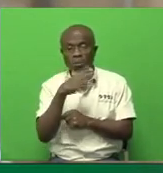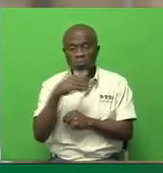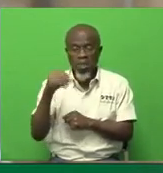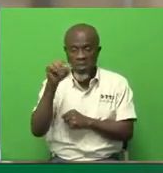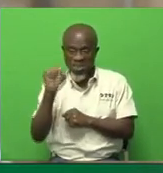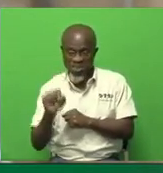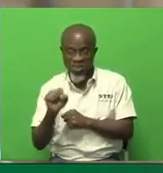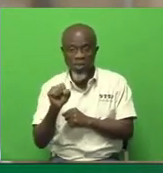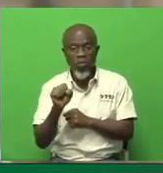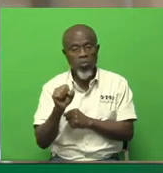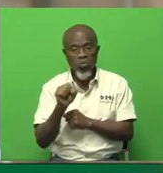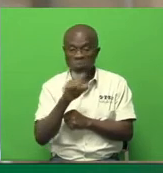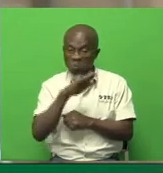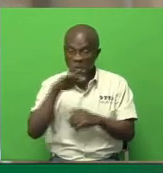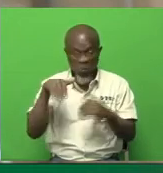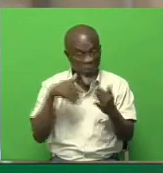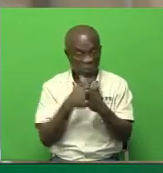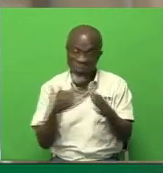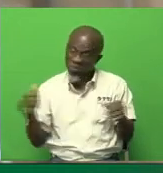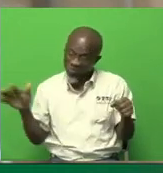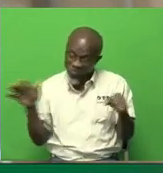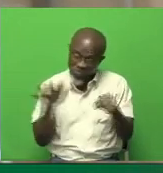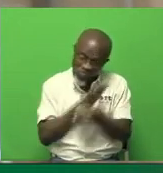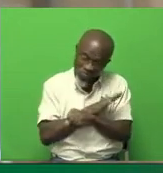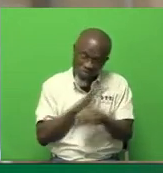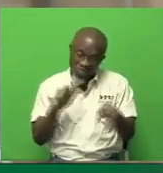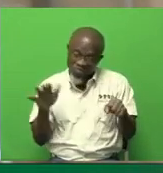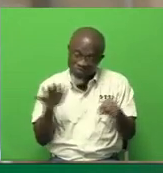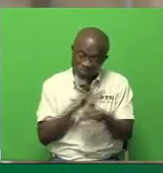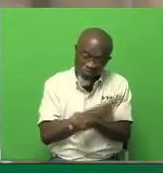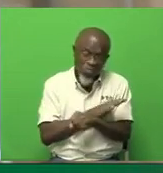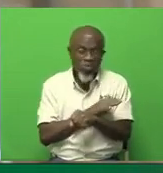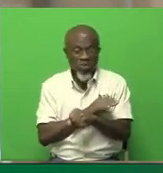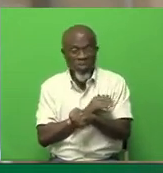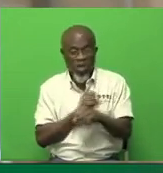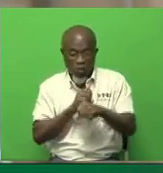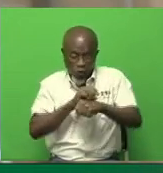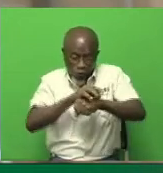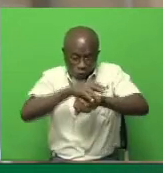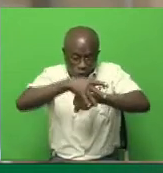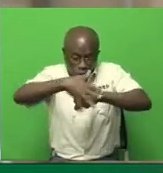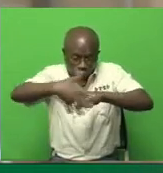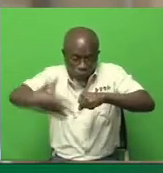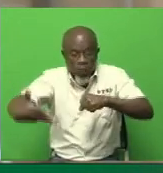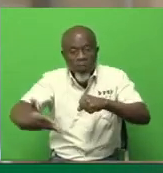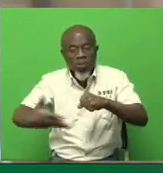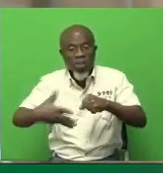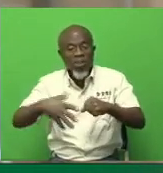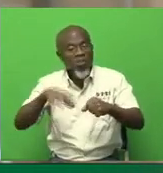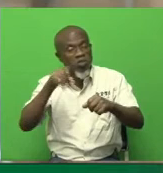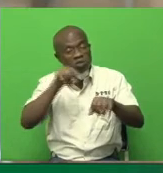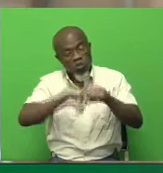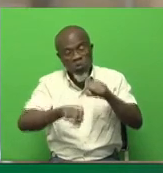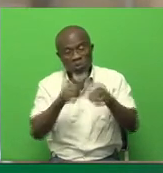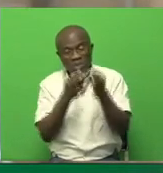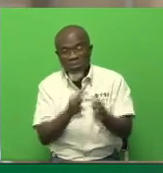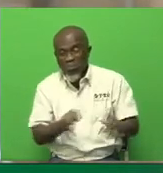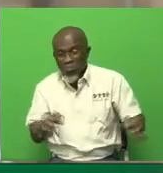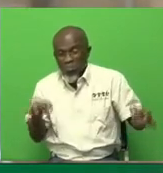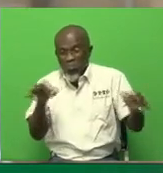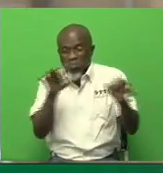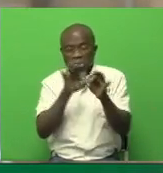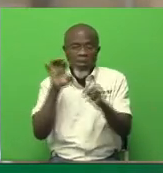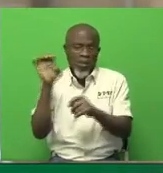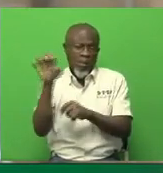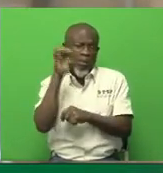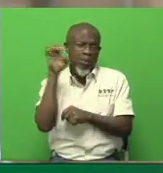capacity and therefore in Trinidad and Tobago at this point in time it is a sense of urgency that we move into a more